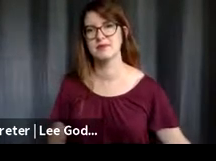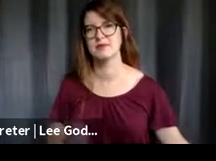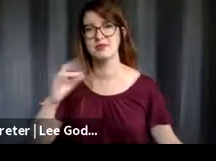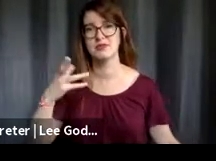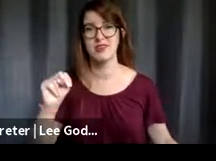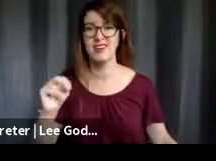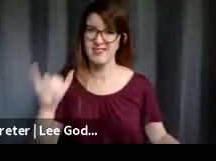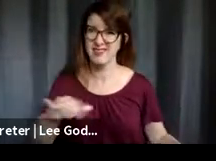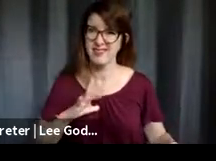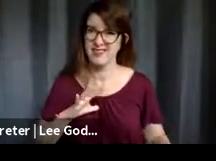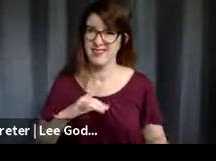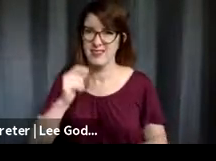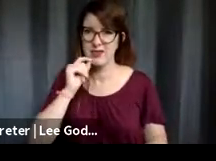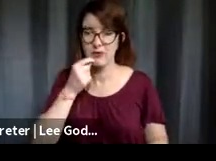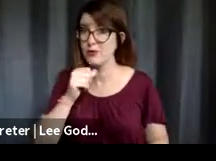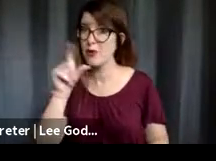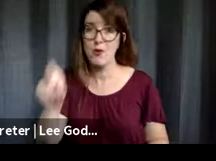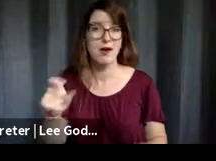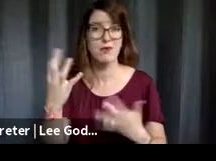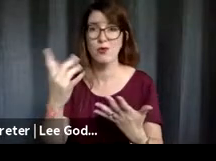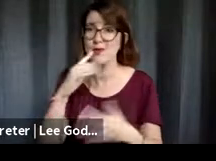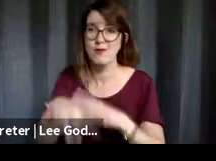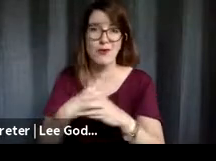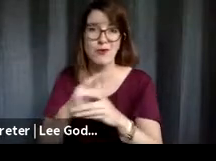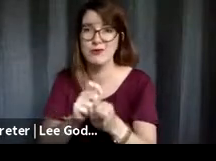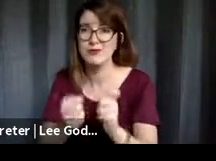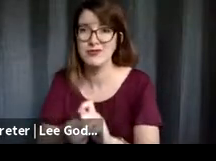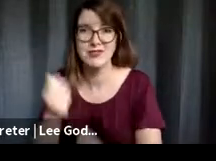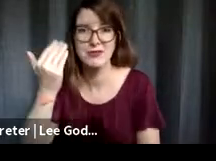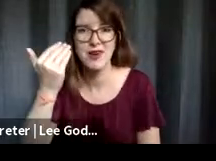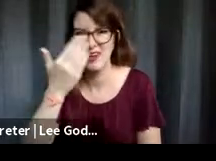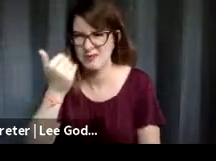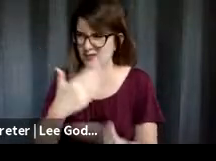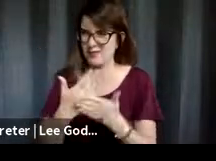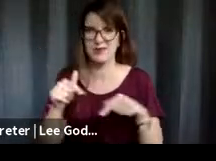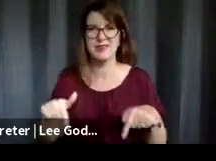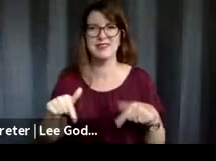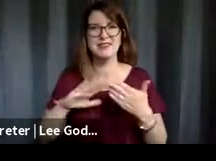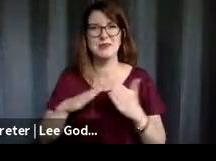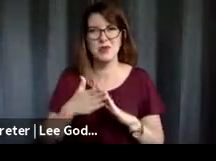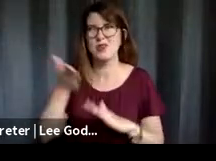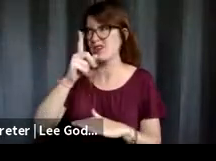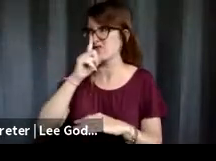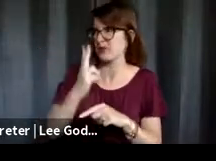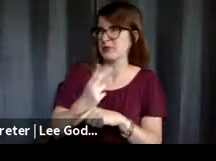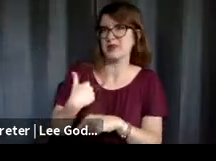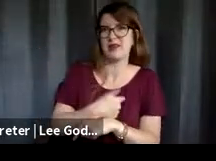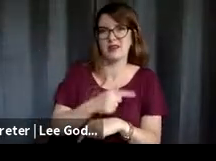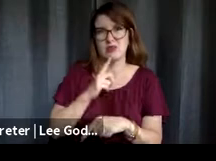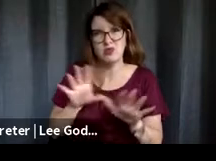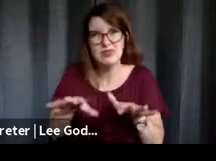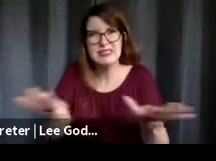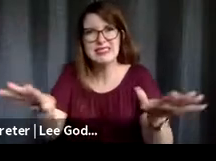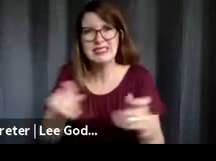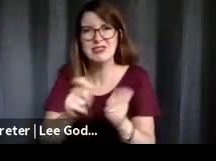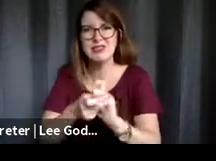Yeah, and isn't that cool? You don't have to wait for the world to change, because as a part of this community, God is using us to change the world life